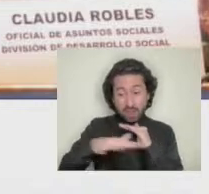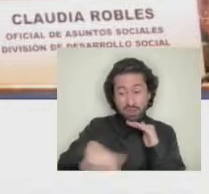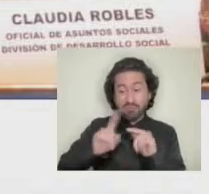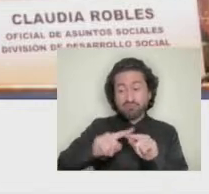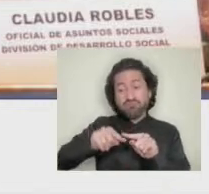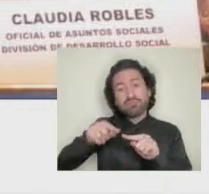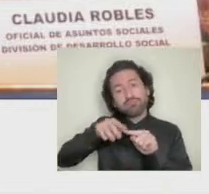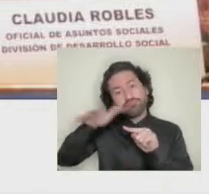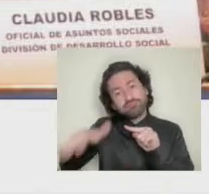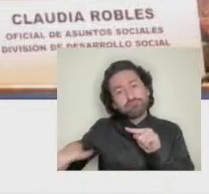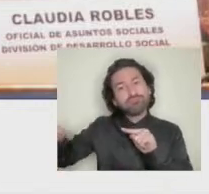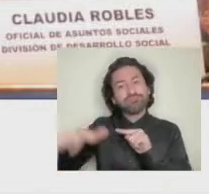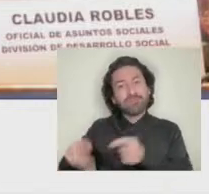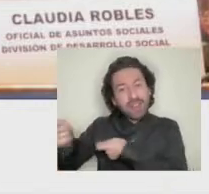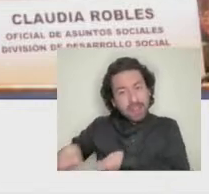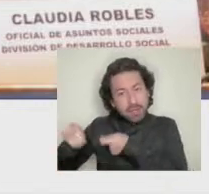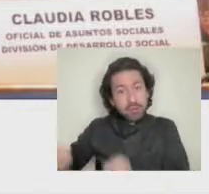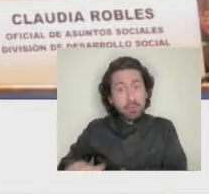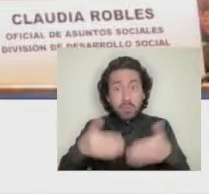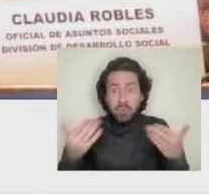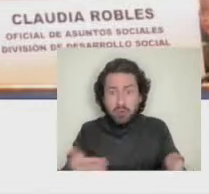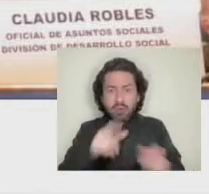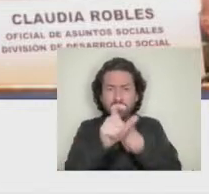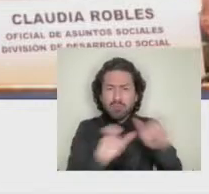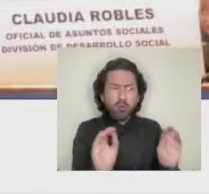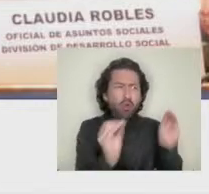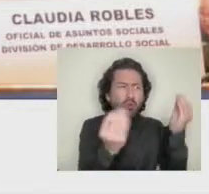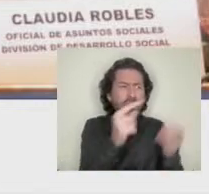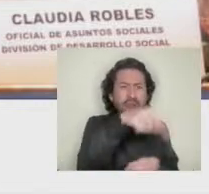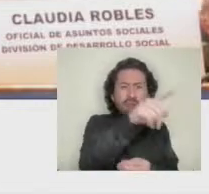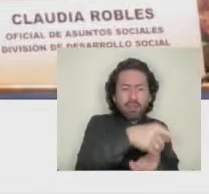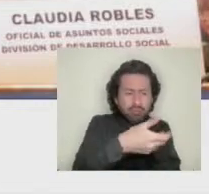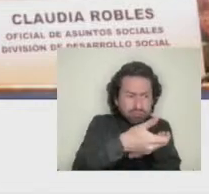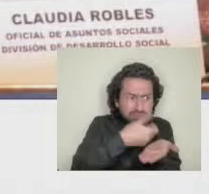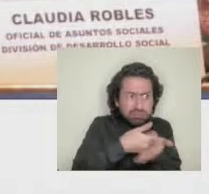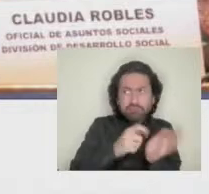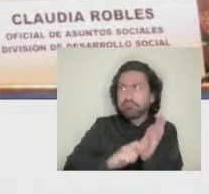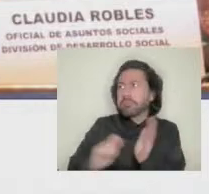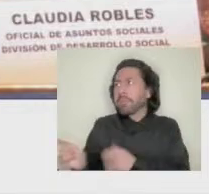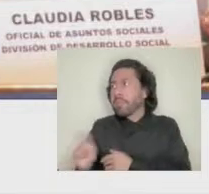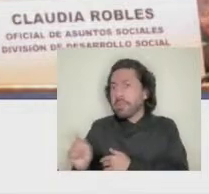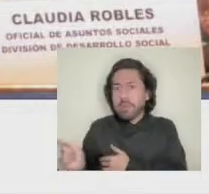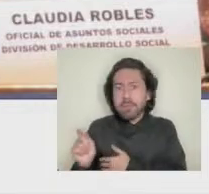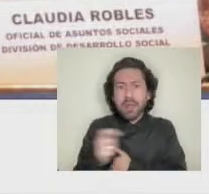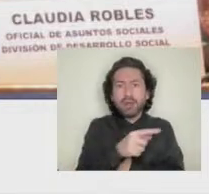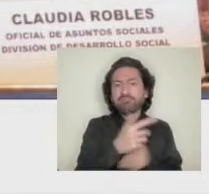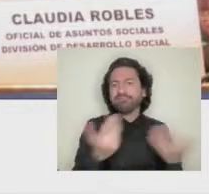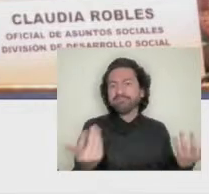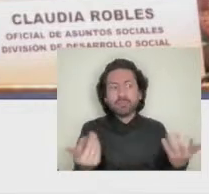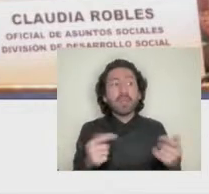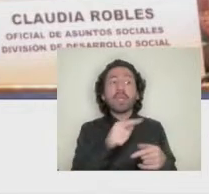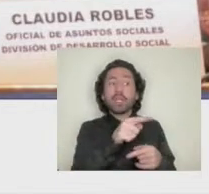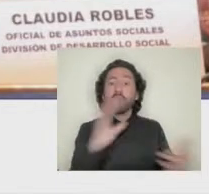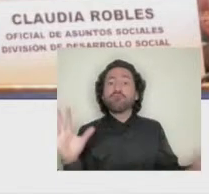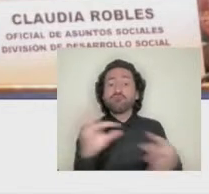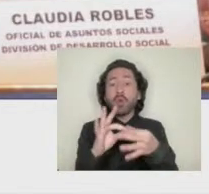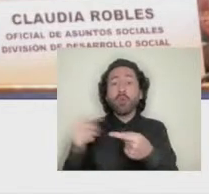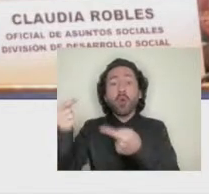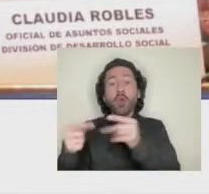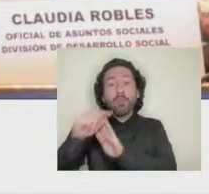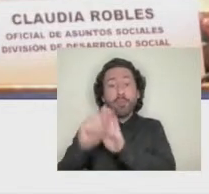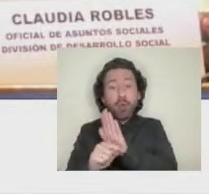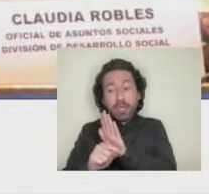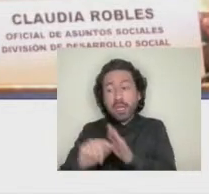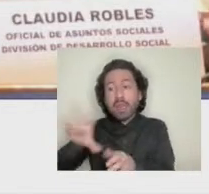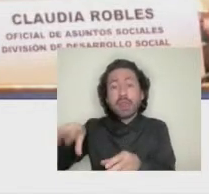semi-contributory schemes like for rural populations in Brazil or for the youth in their first jobs that have very low